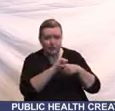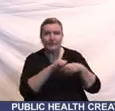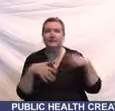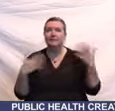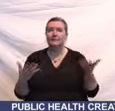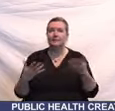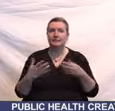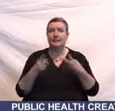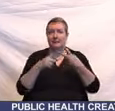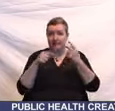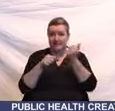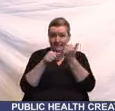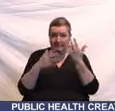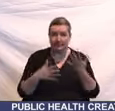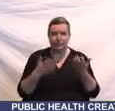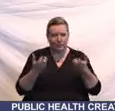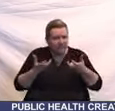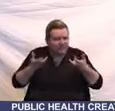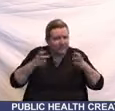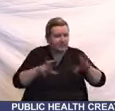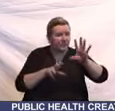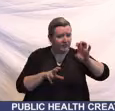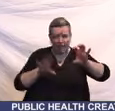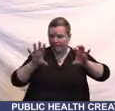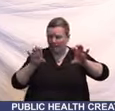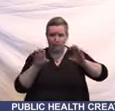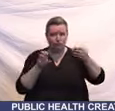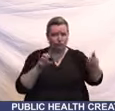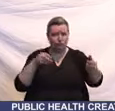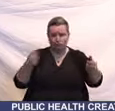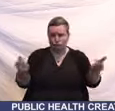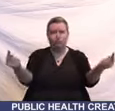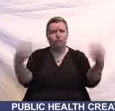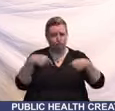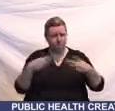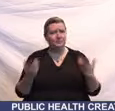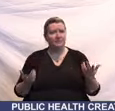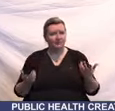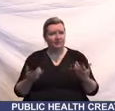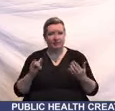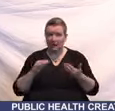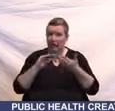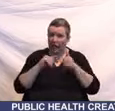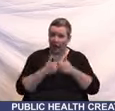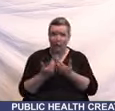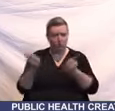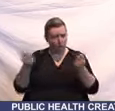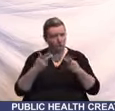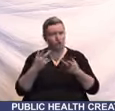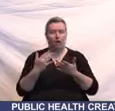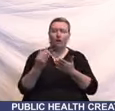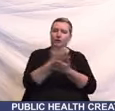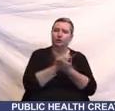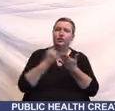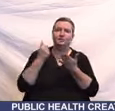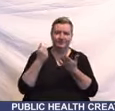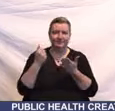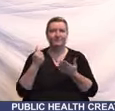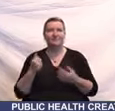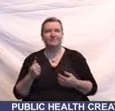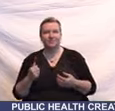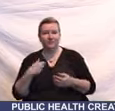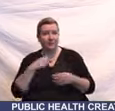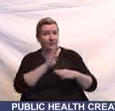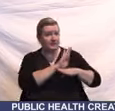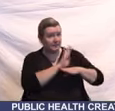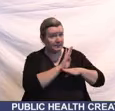a $500 bonus in their first paycheck. That is how Return and Earn is designed to work. Businesses get support to bring on